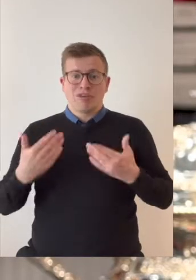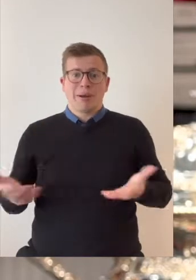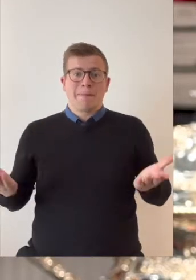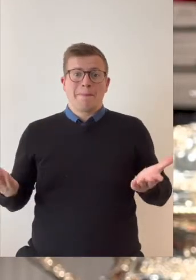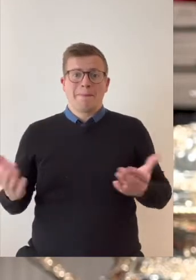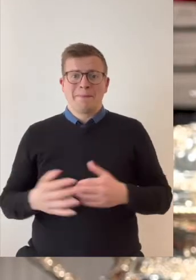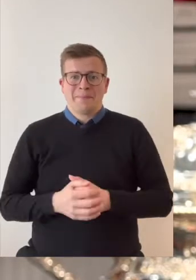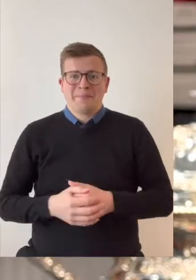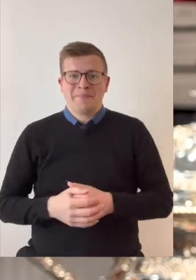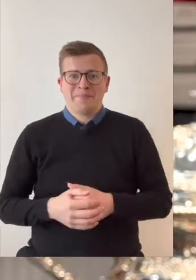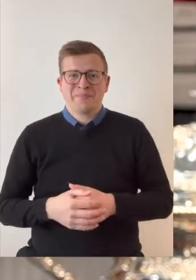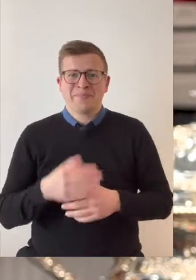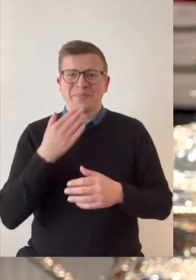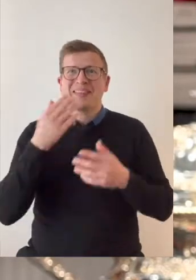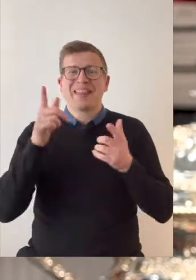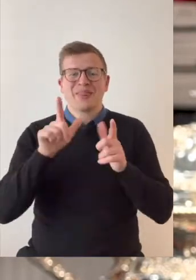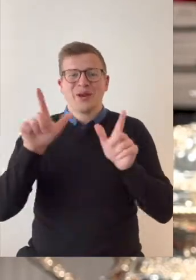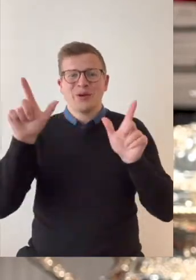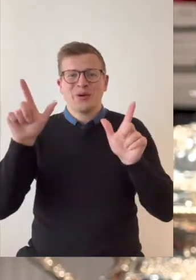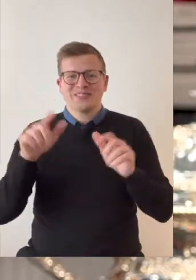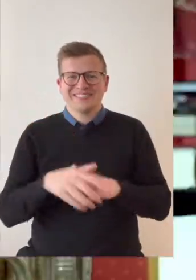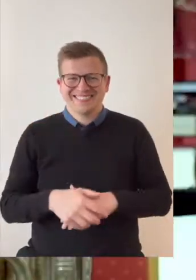am. I thank the Lord.